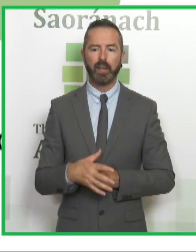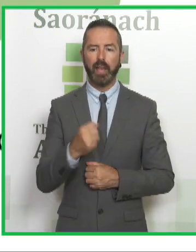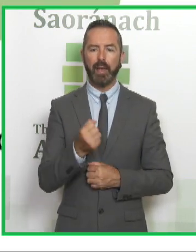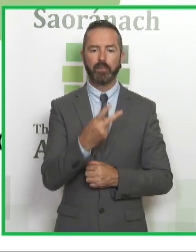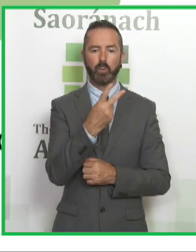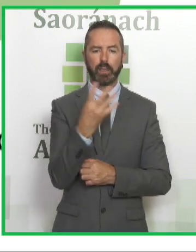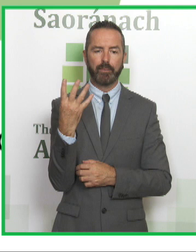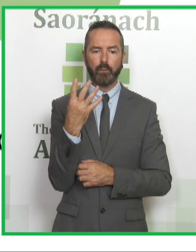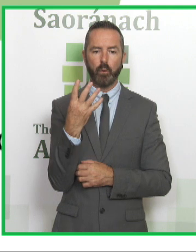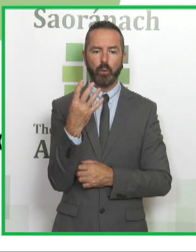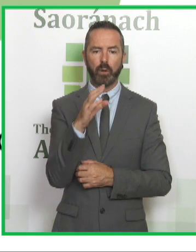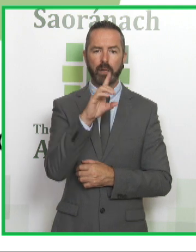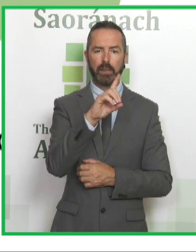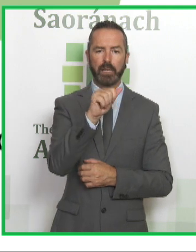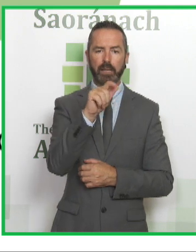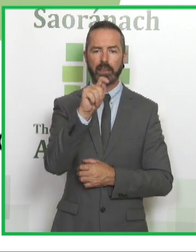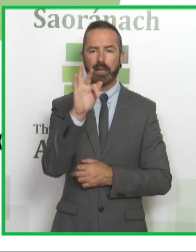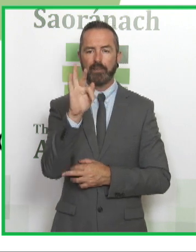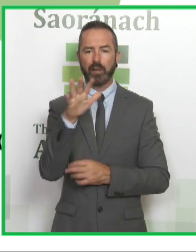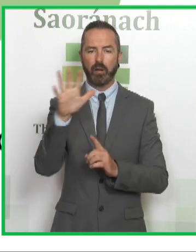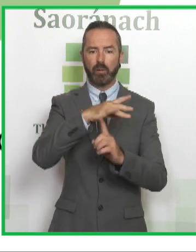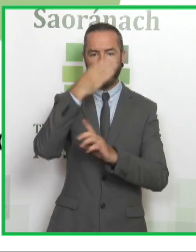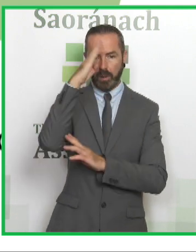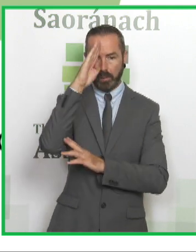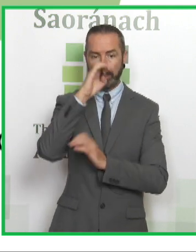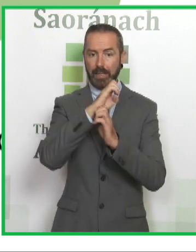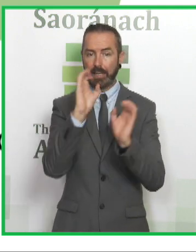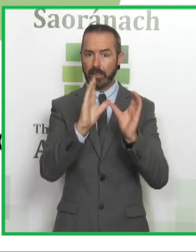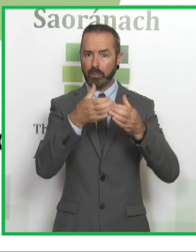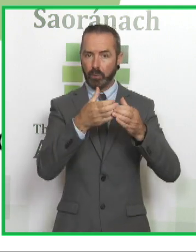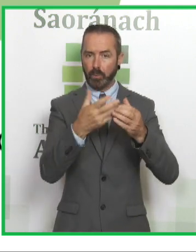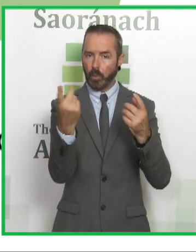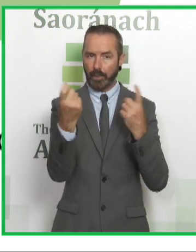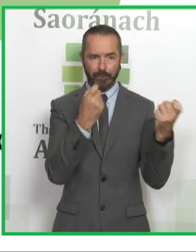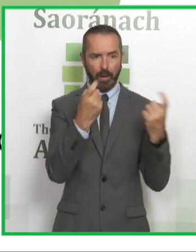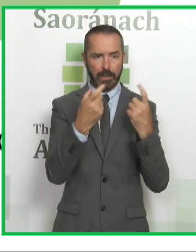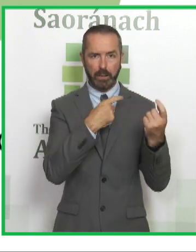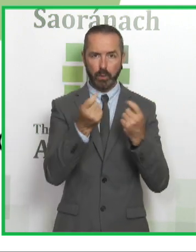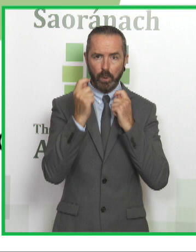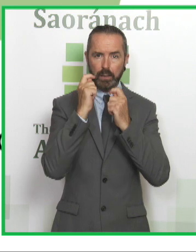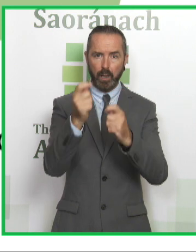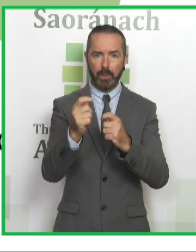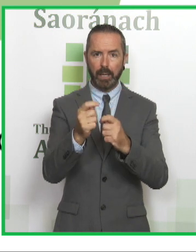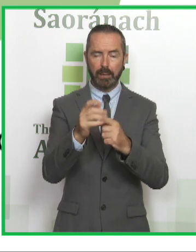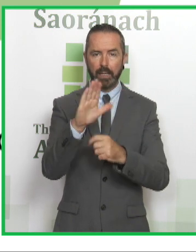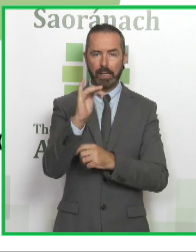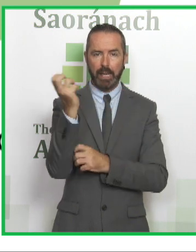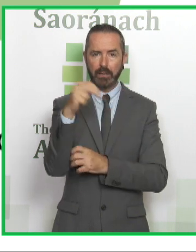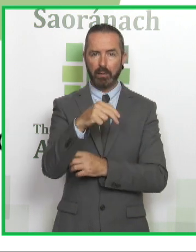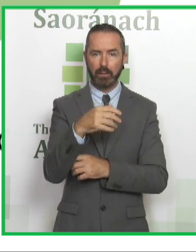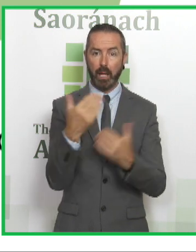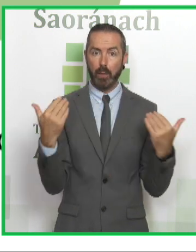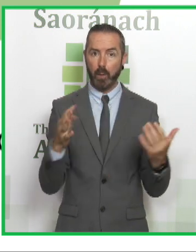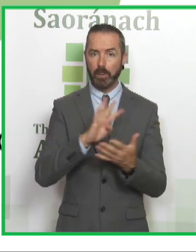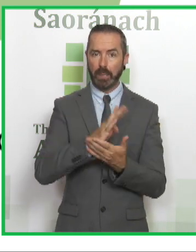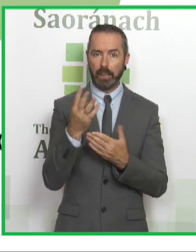and alcohol task forces throughout the country. Every task force was invited to nominate a Drive liaison. At the moment we have 19 out